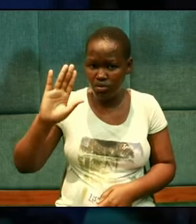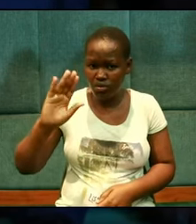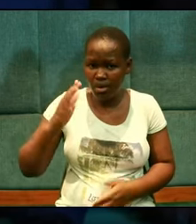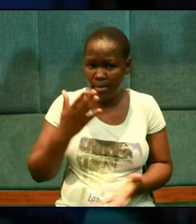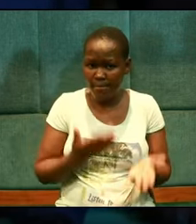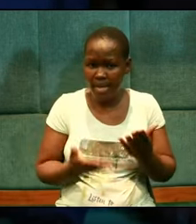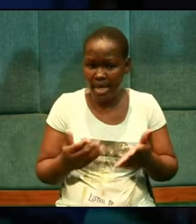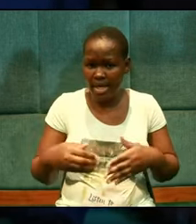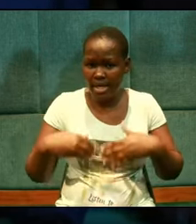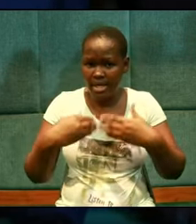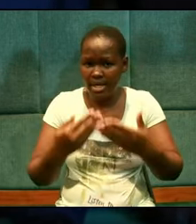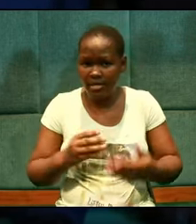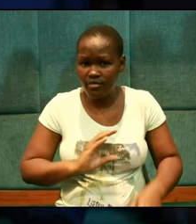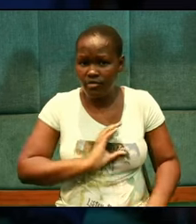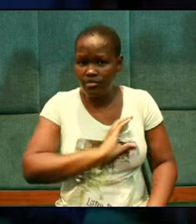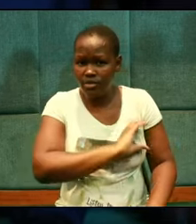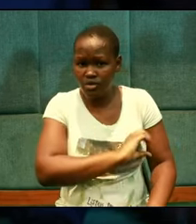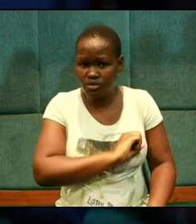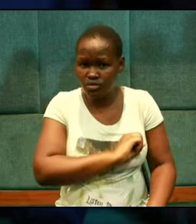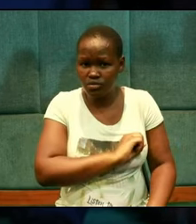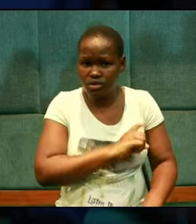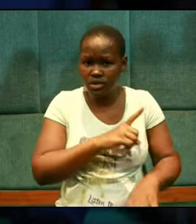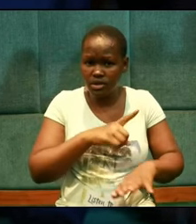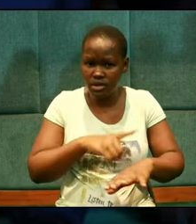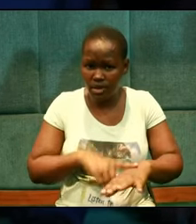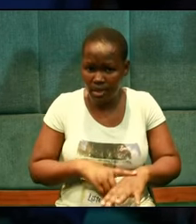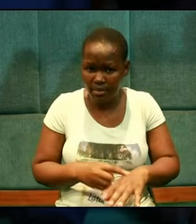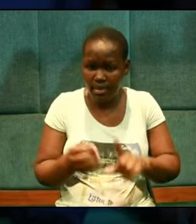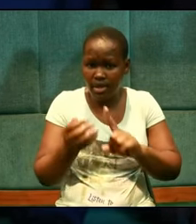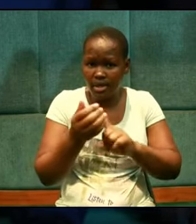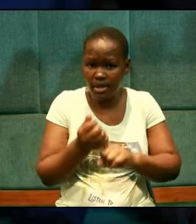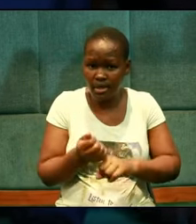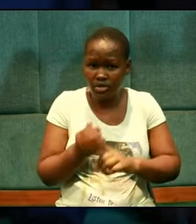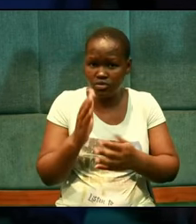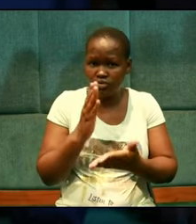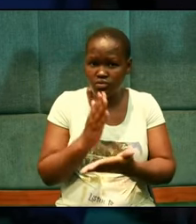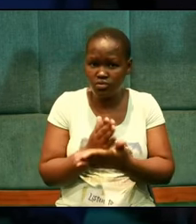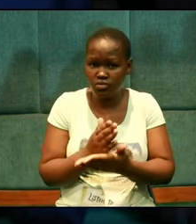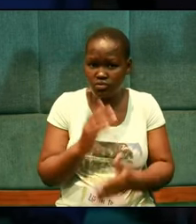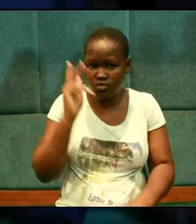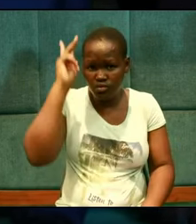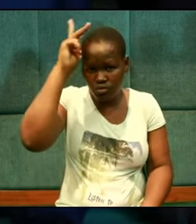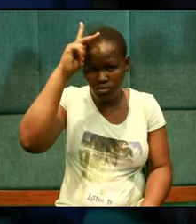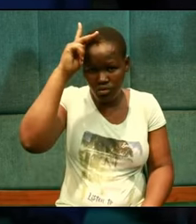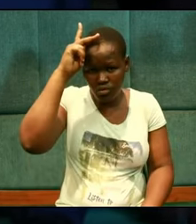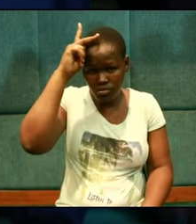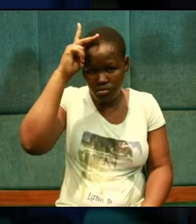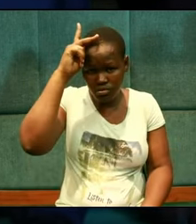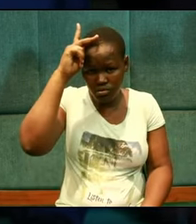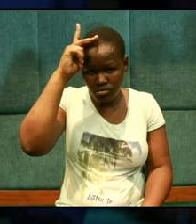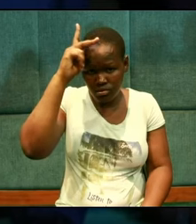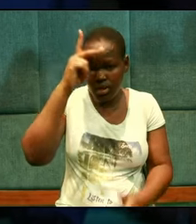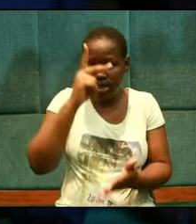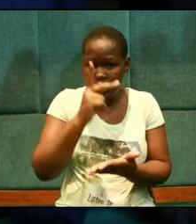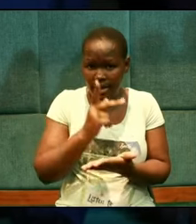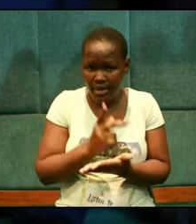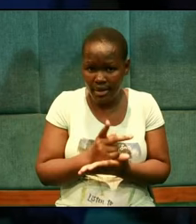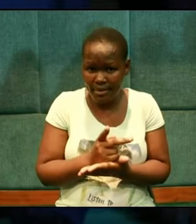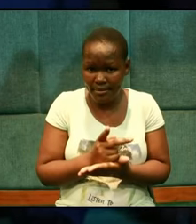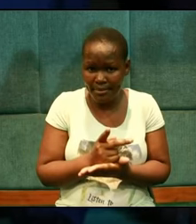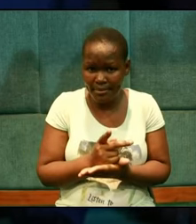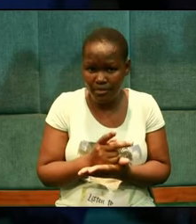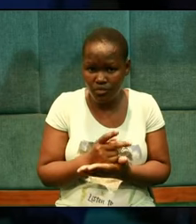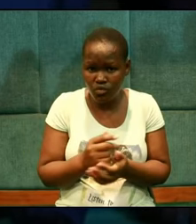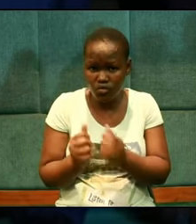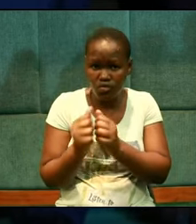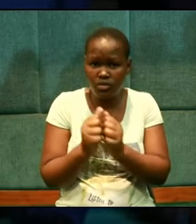patience as they learn to acquire the true knowledge that is needed to keep two sinners together and